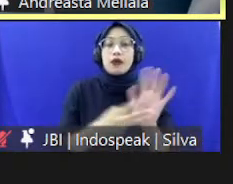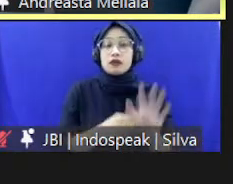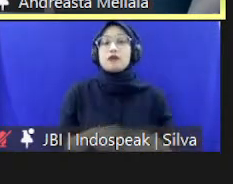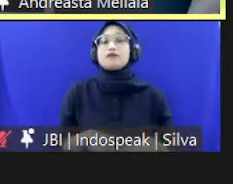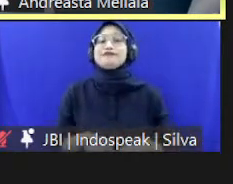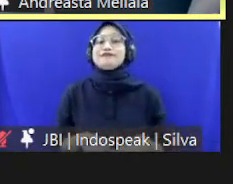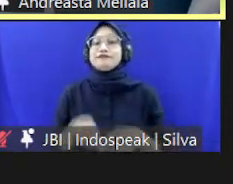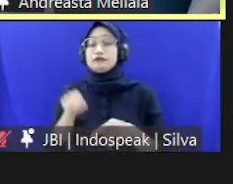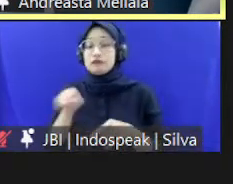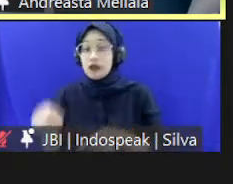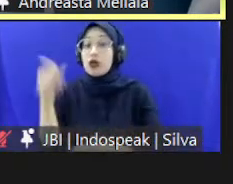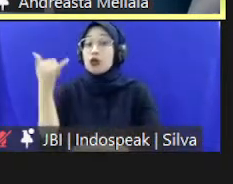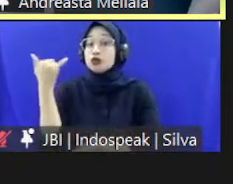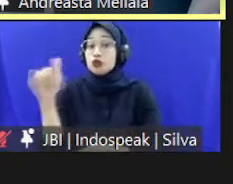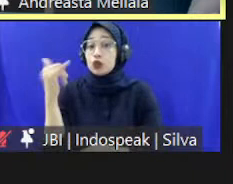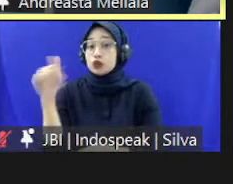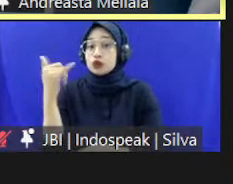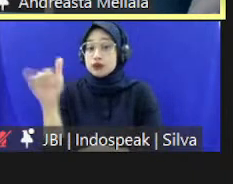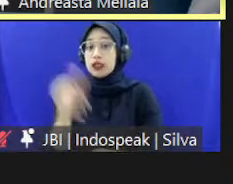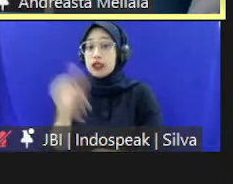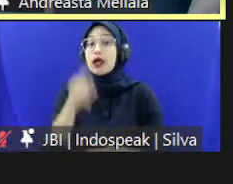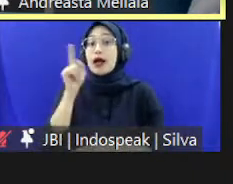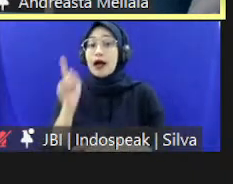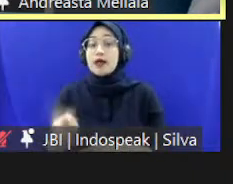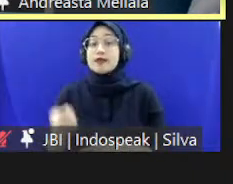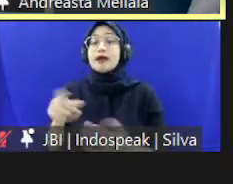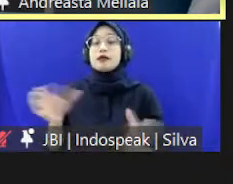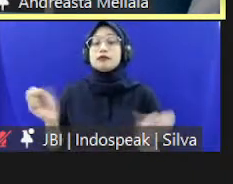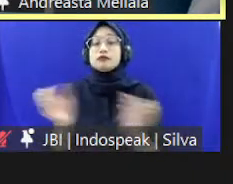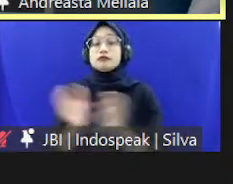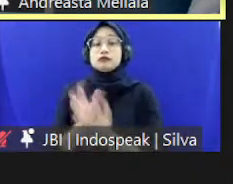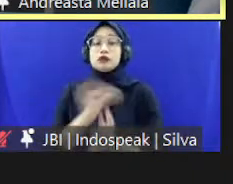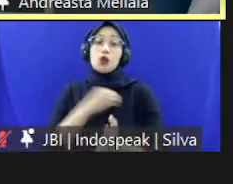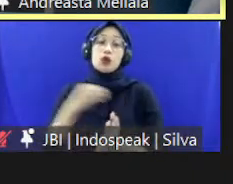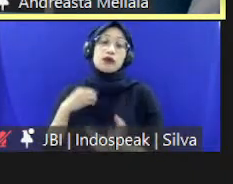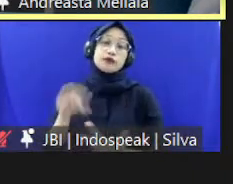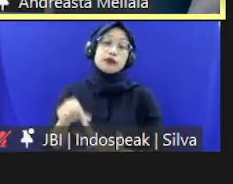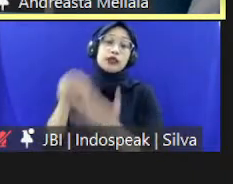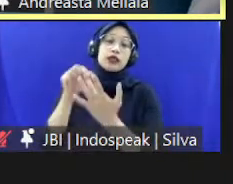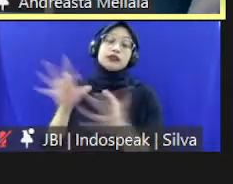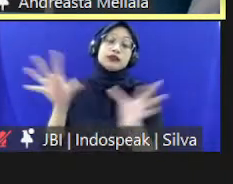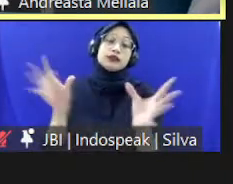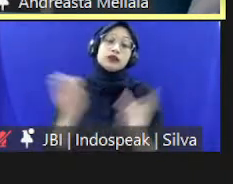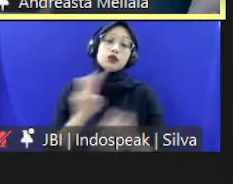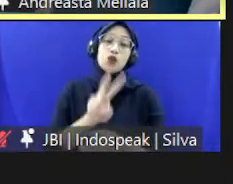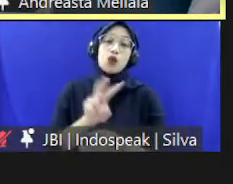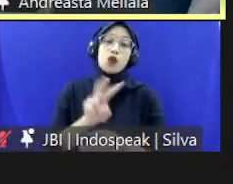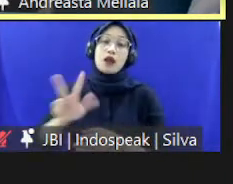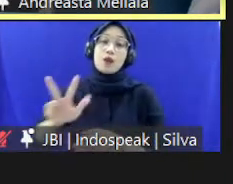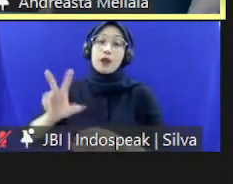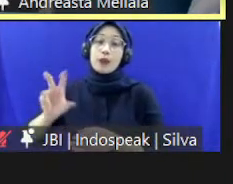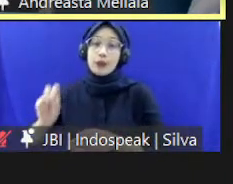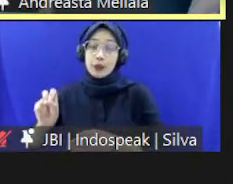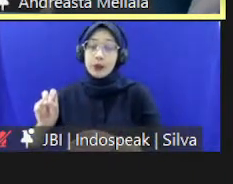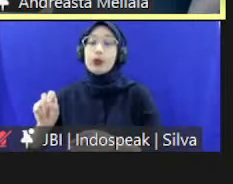are 2,380 something, and they only cover around